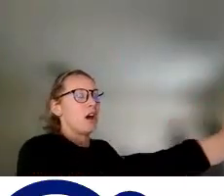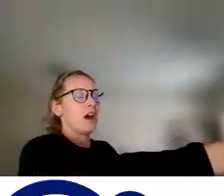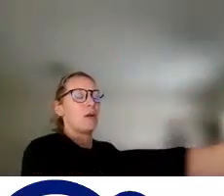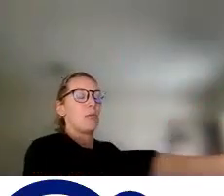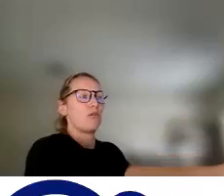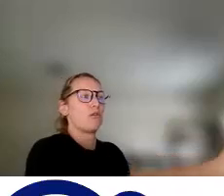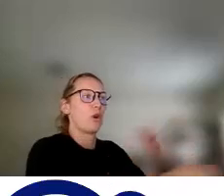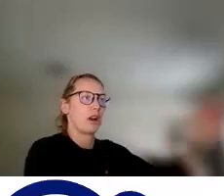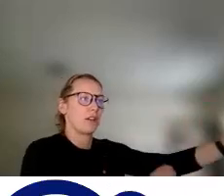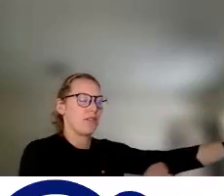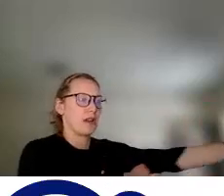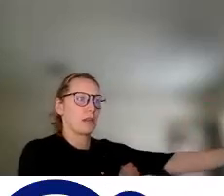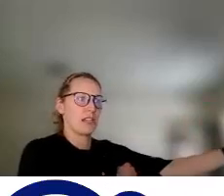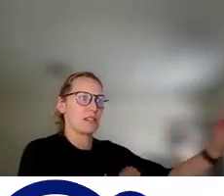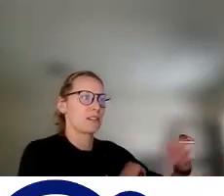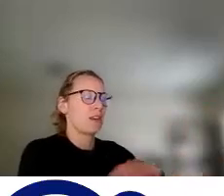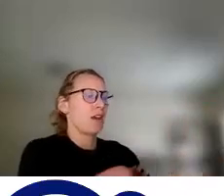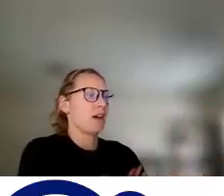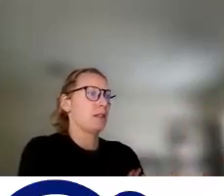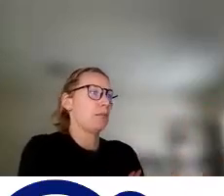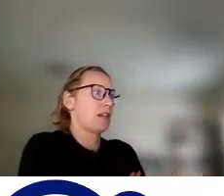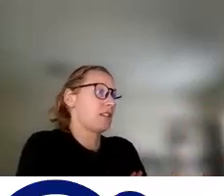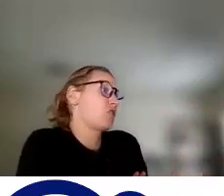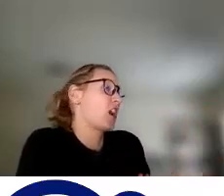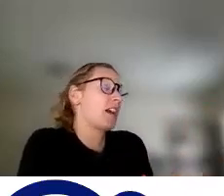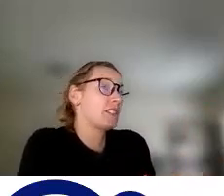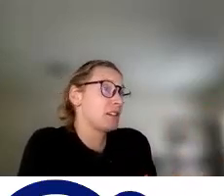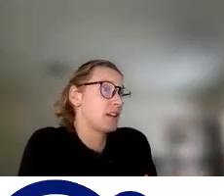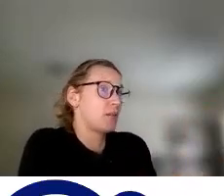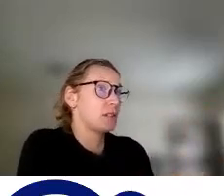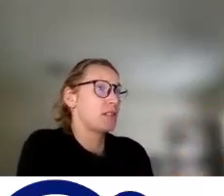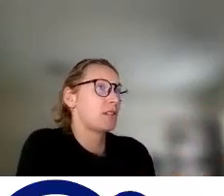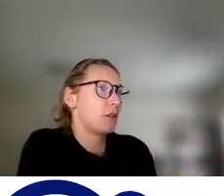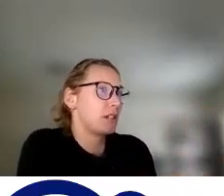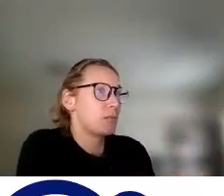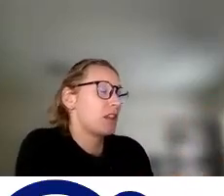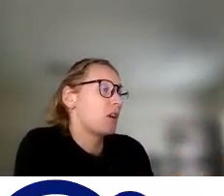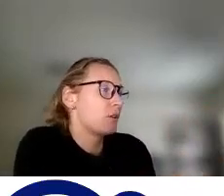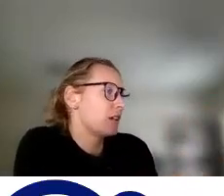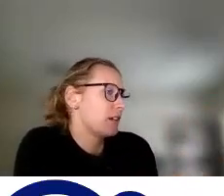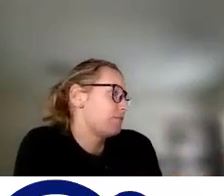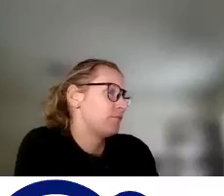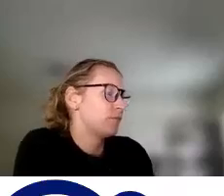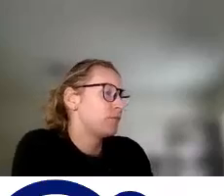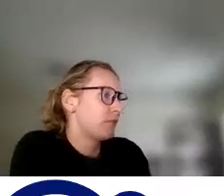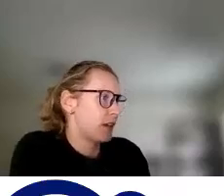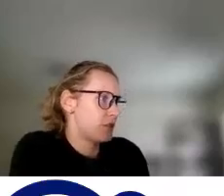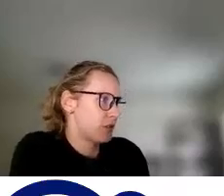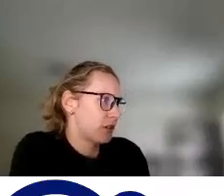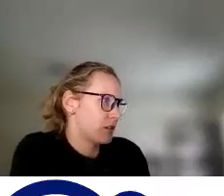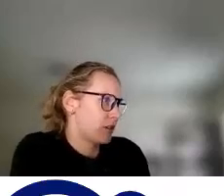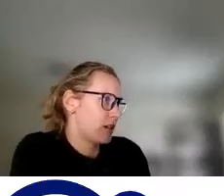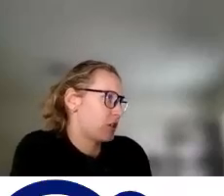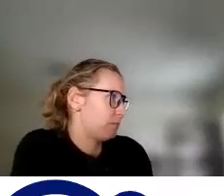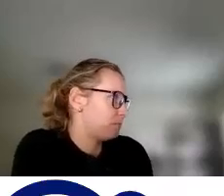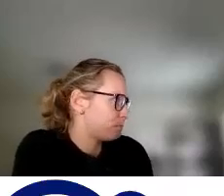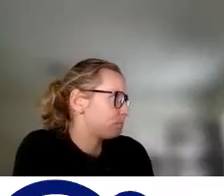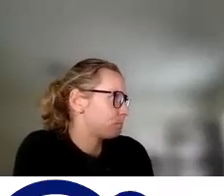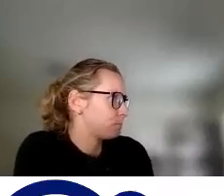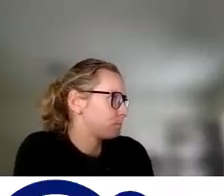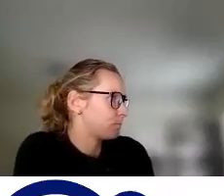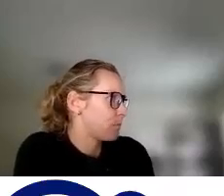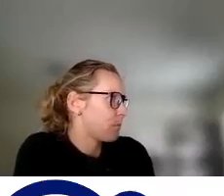access for families as the child's income is going to be the only financial